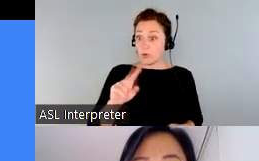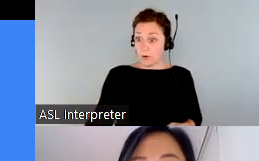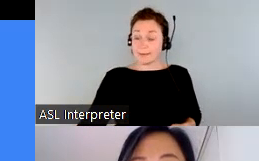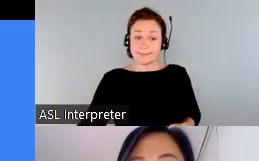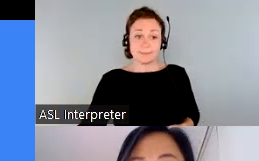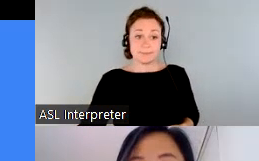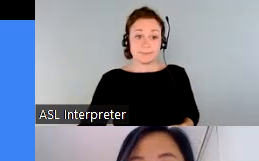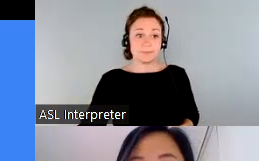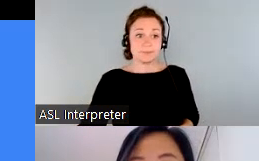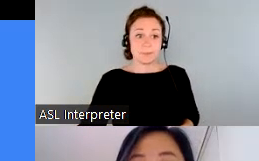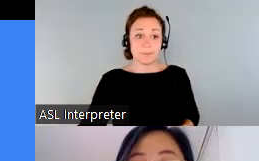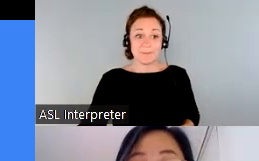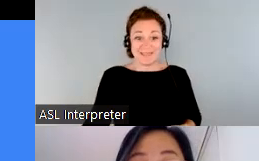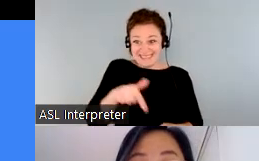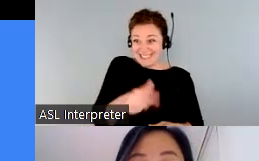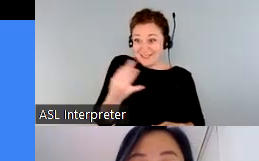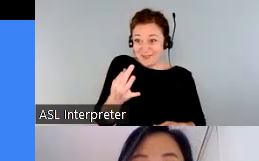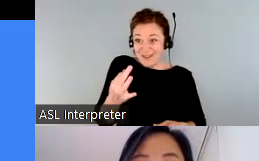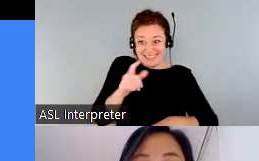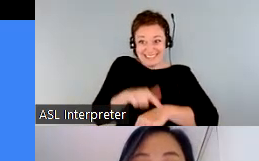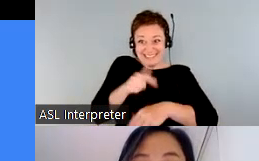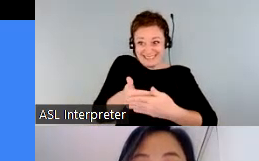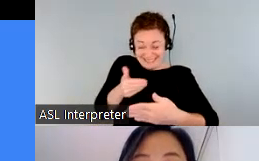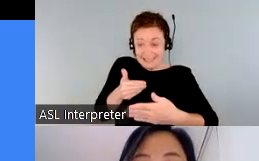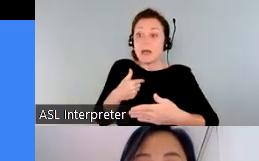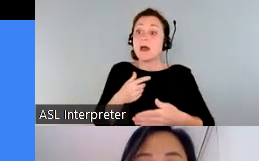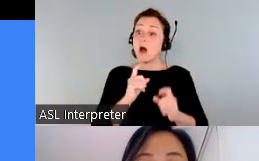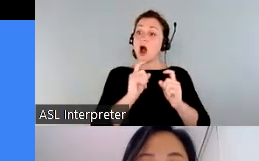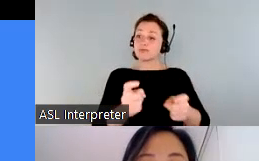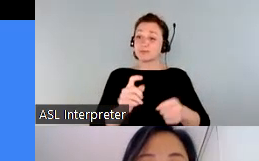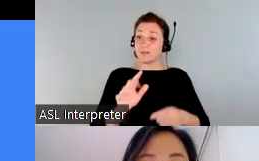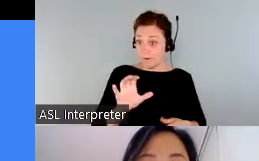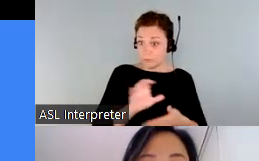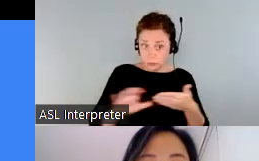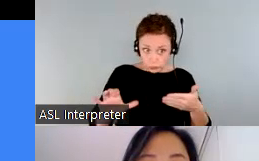groups. The deadline is this Friday, so it's a $500 grant